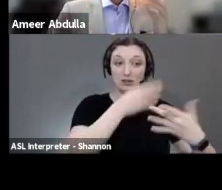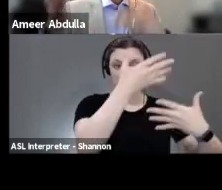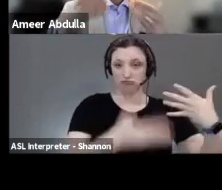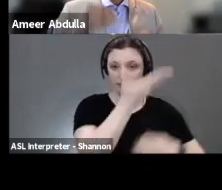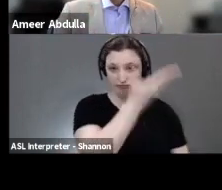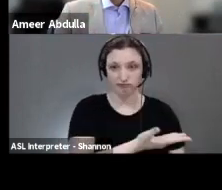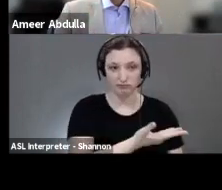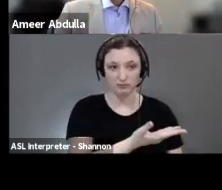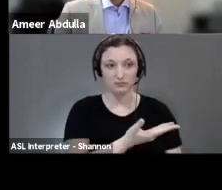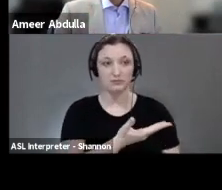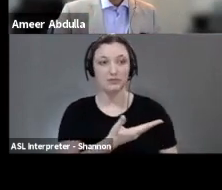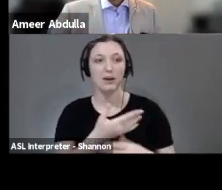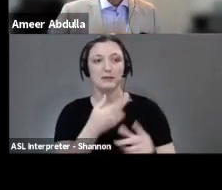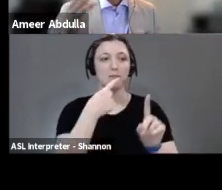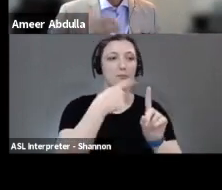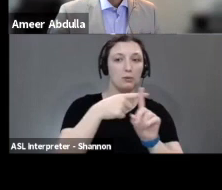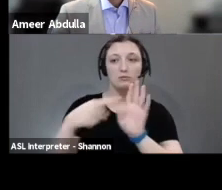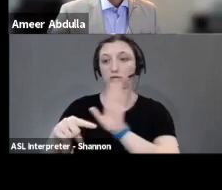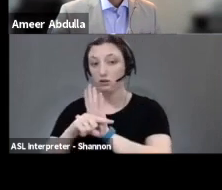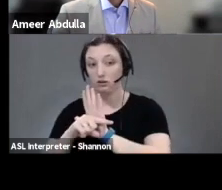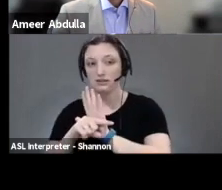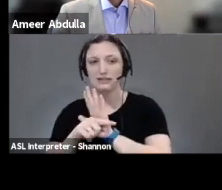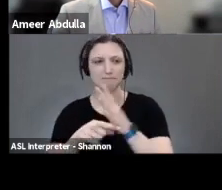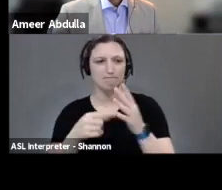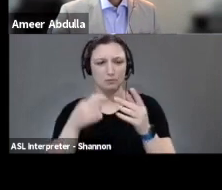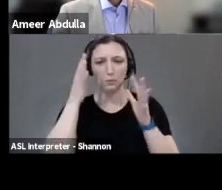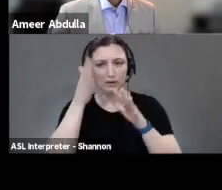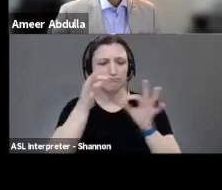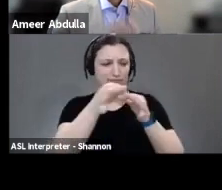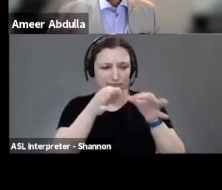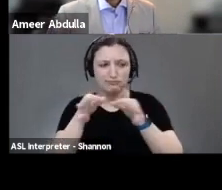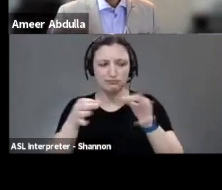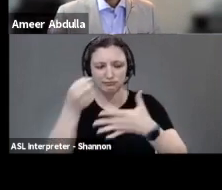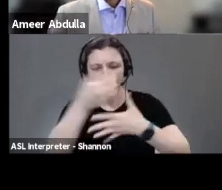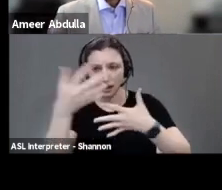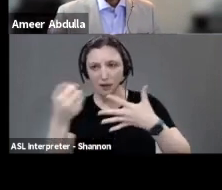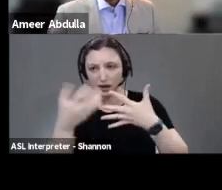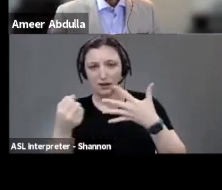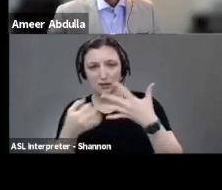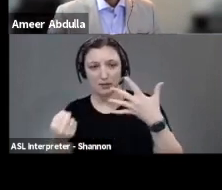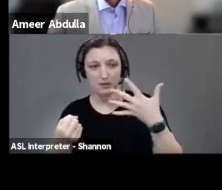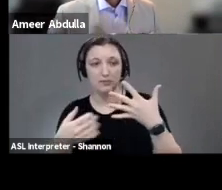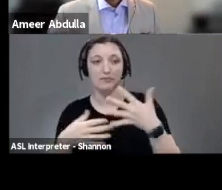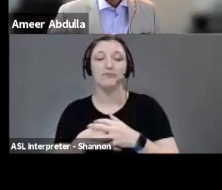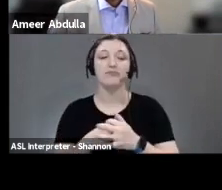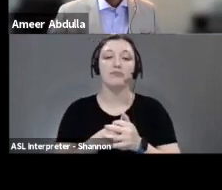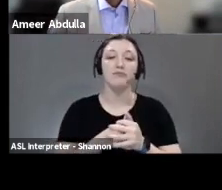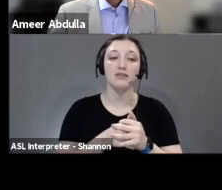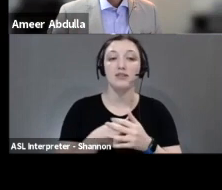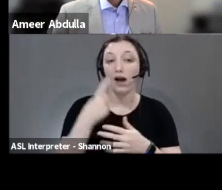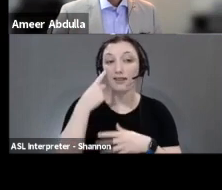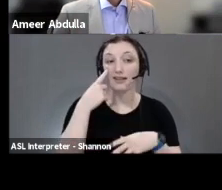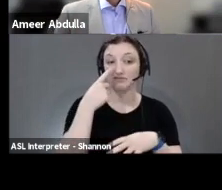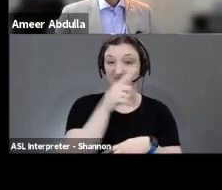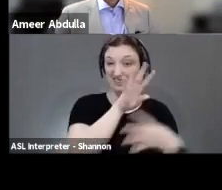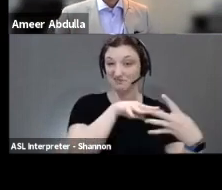and then we'll go very deep into a couple of these options on the slides later. So I find this is a very handy chart